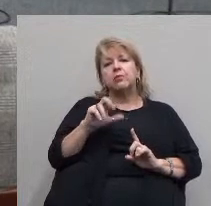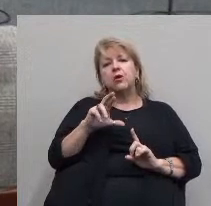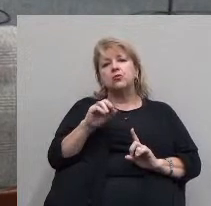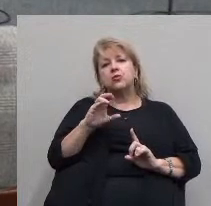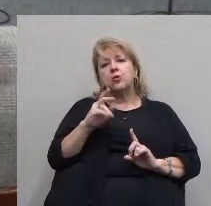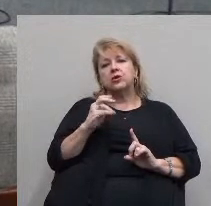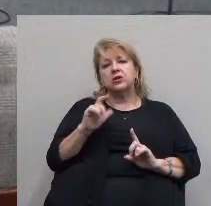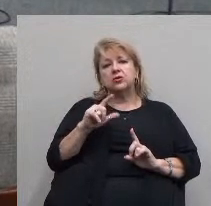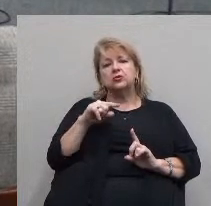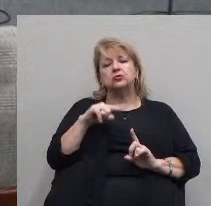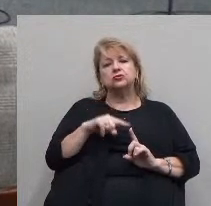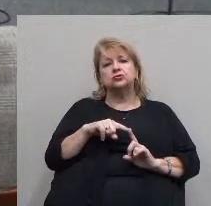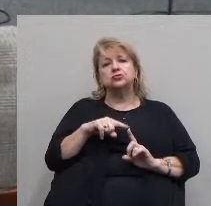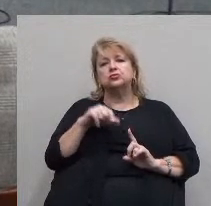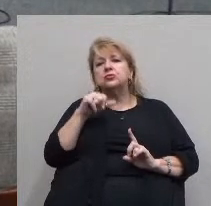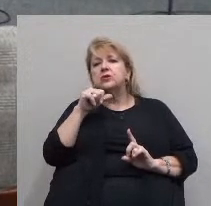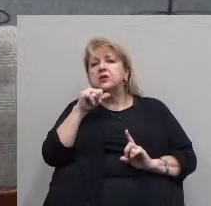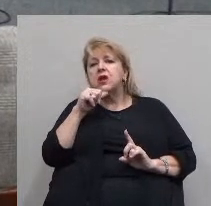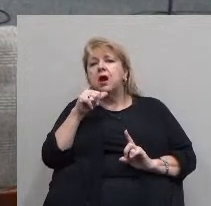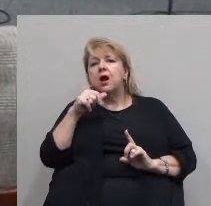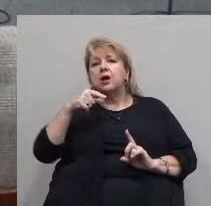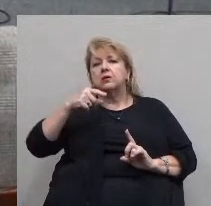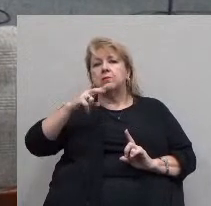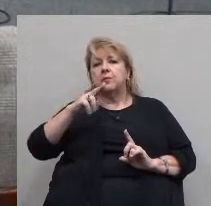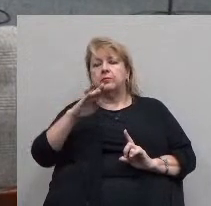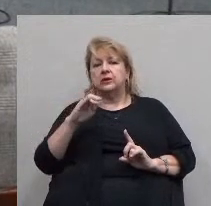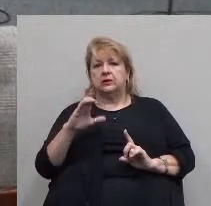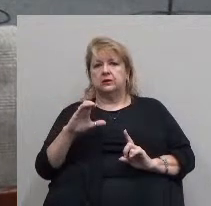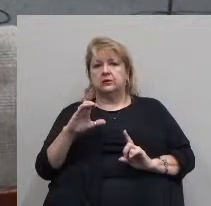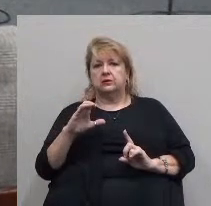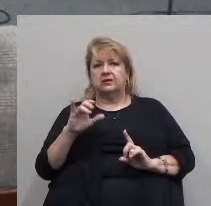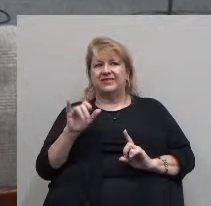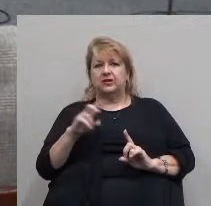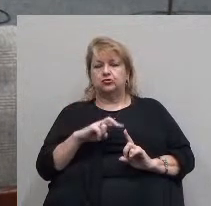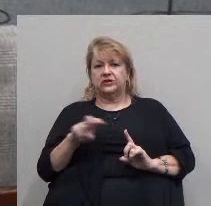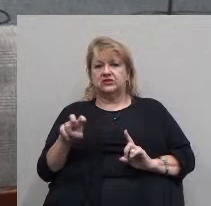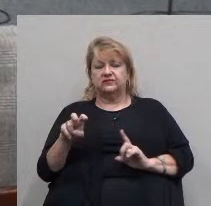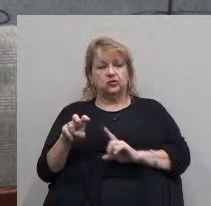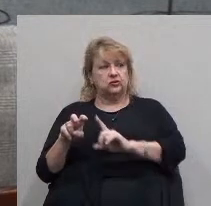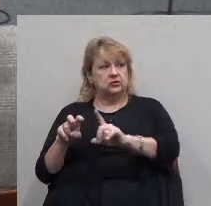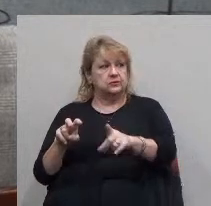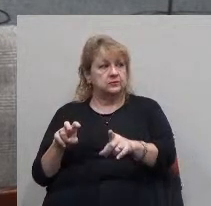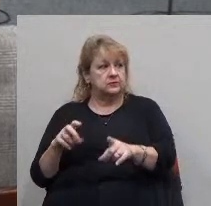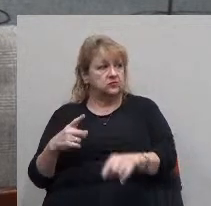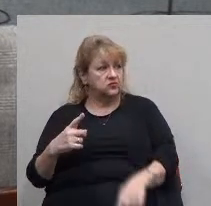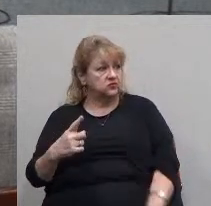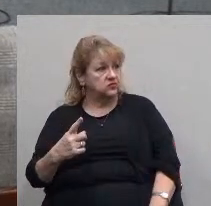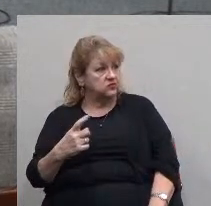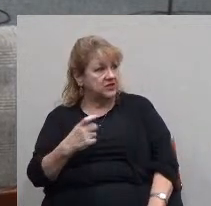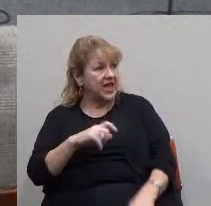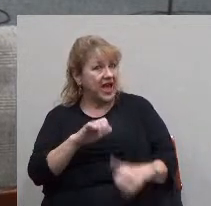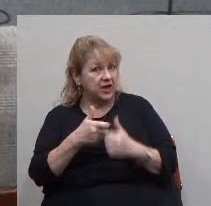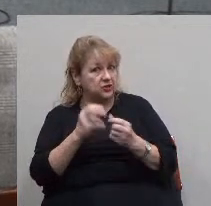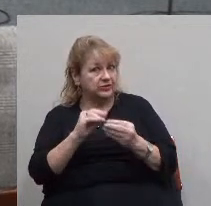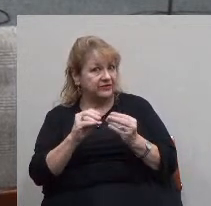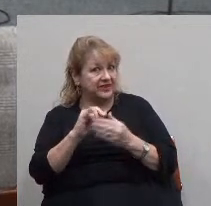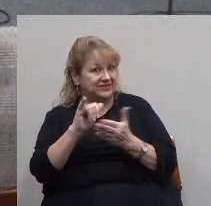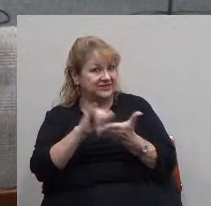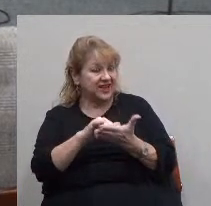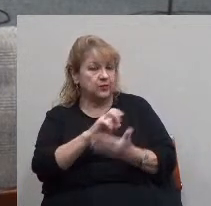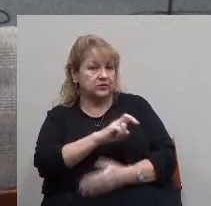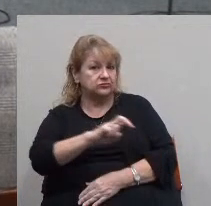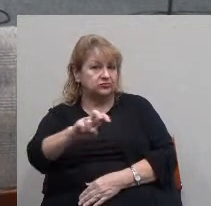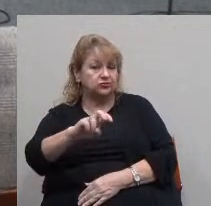transfer. I wish Shane was here, because she knows that piece, and you're absolutely right. How are we gonna fix that? Right. I